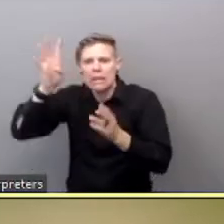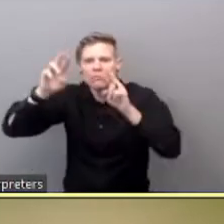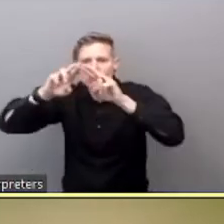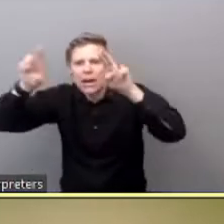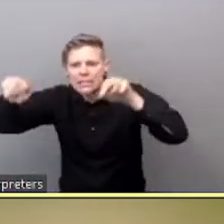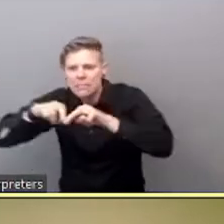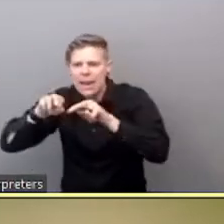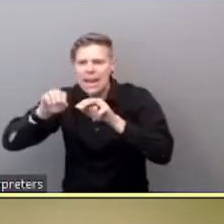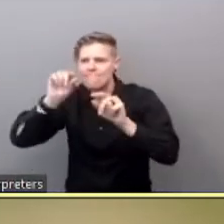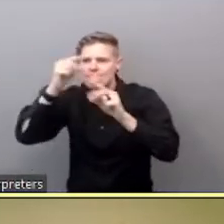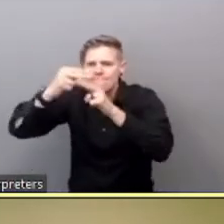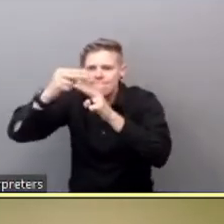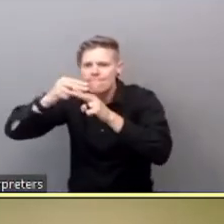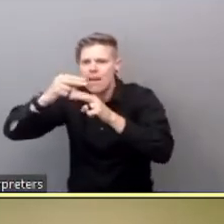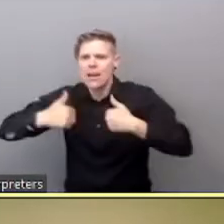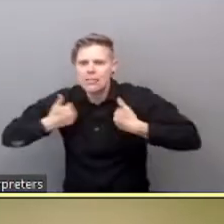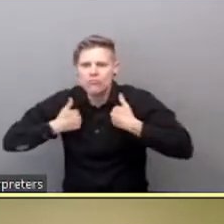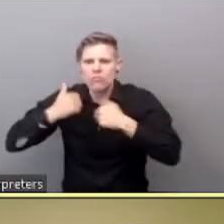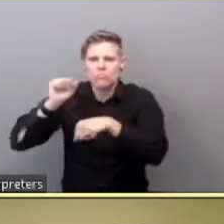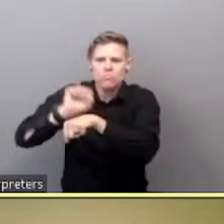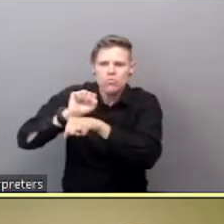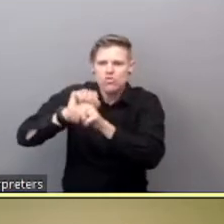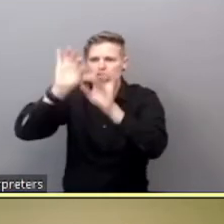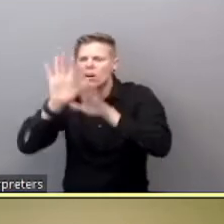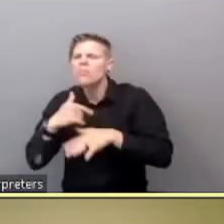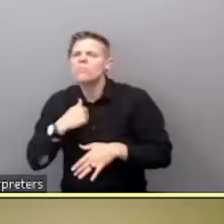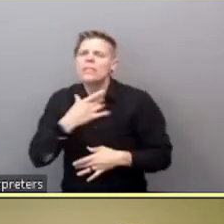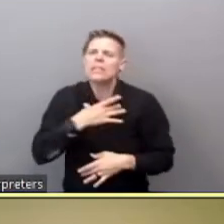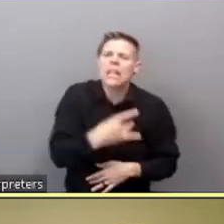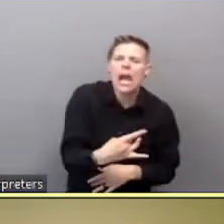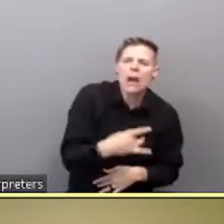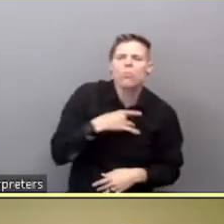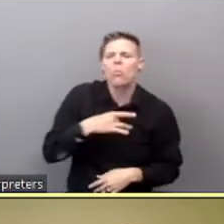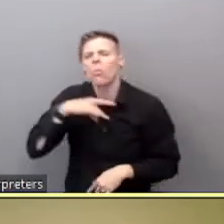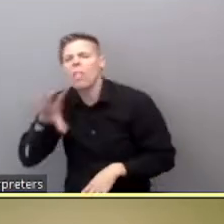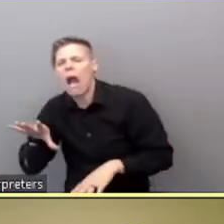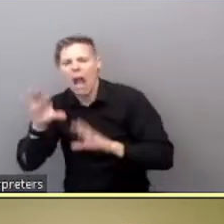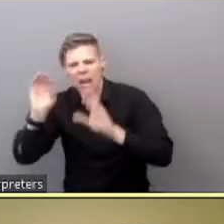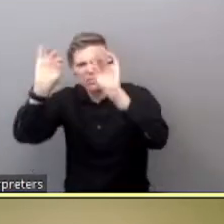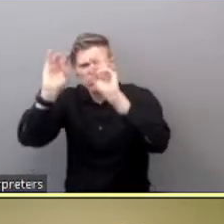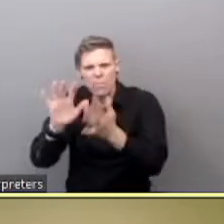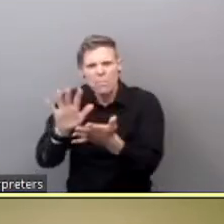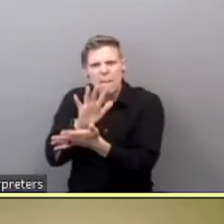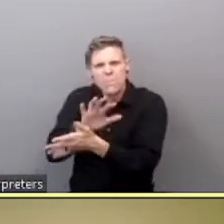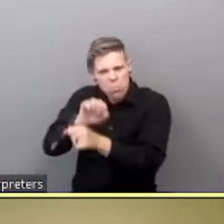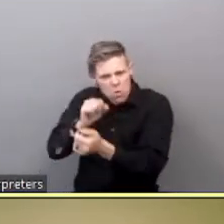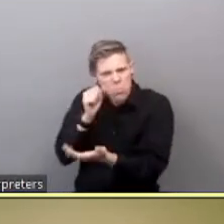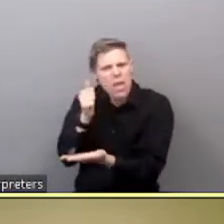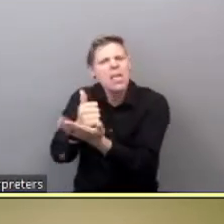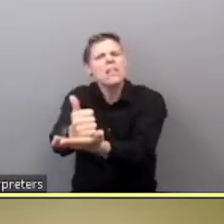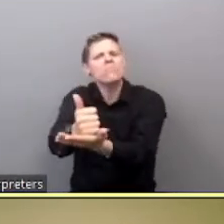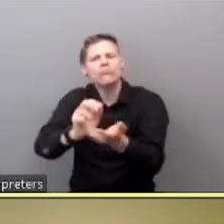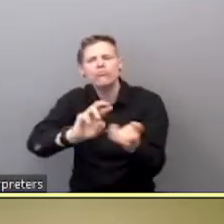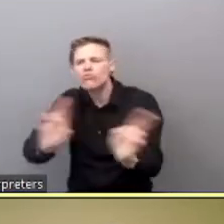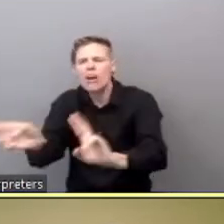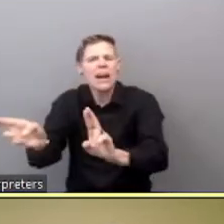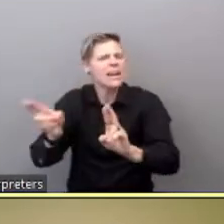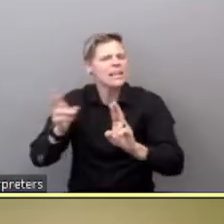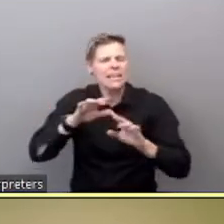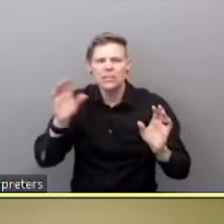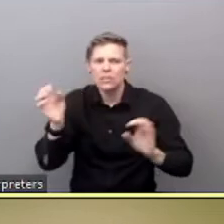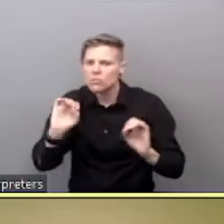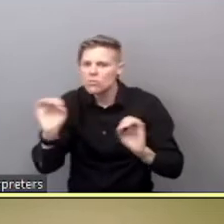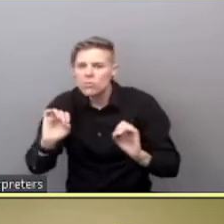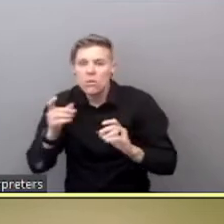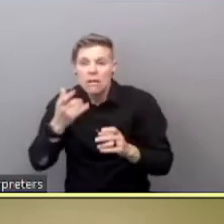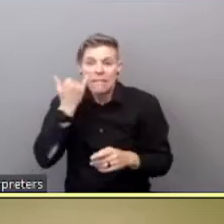and overcoming any other barriers like childcare, transportation, or other supportive services that are necessary to really